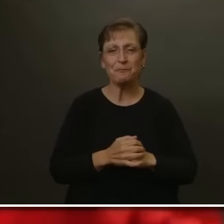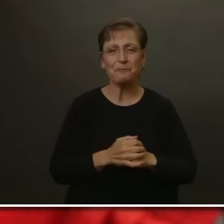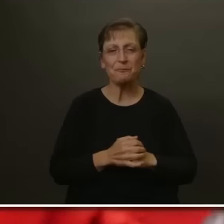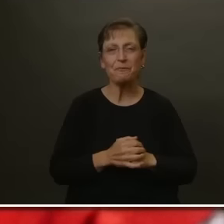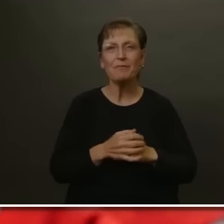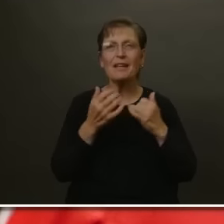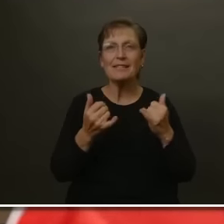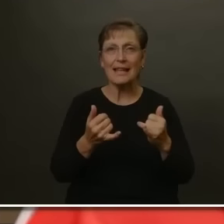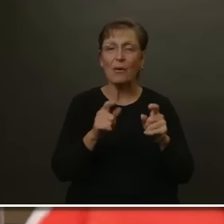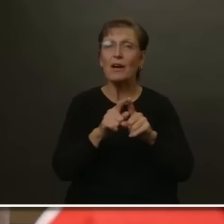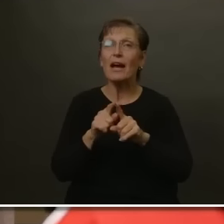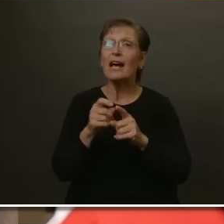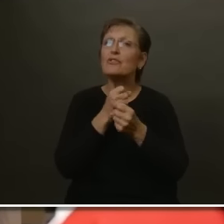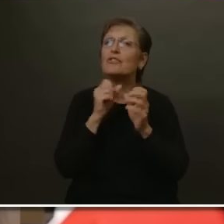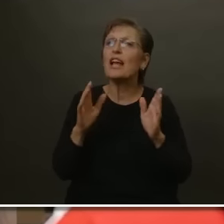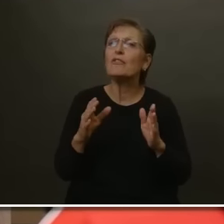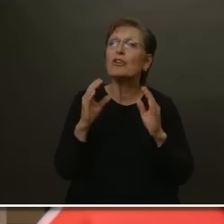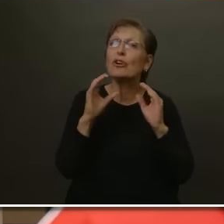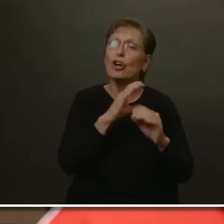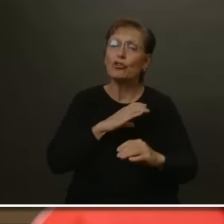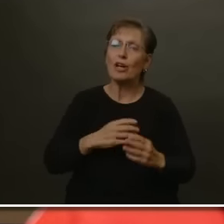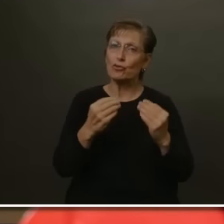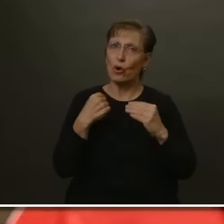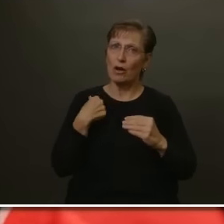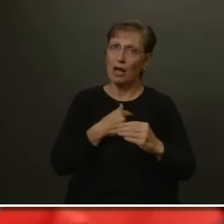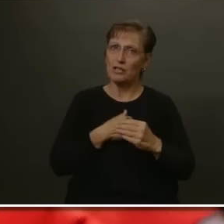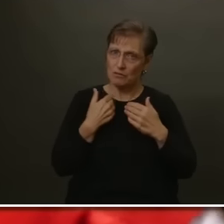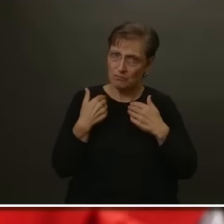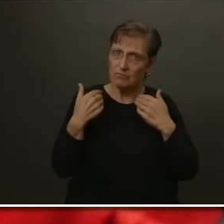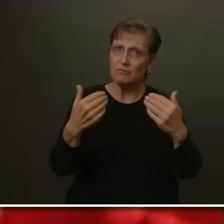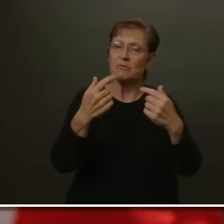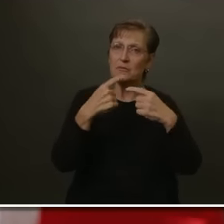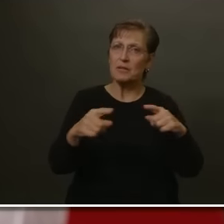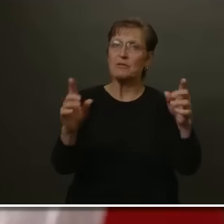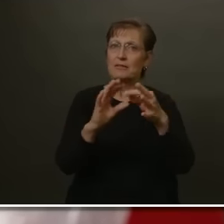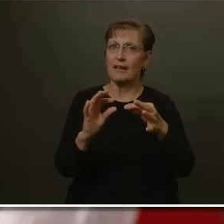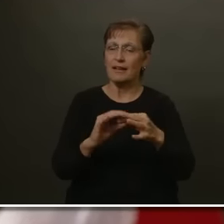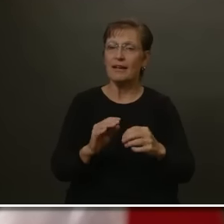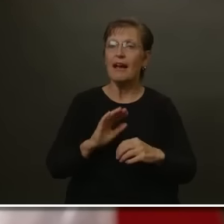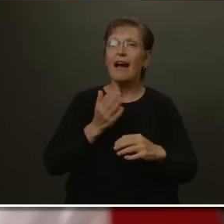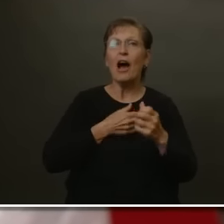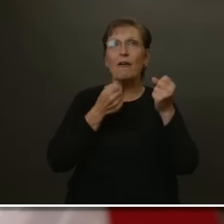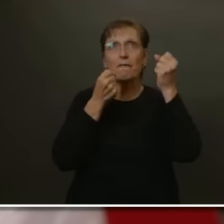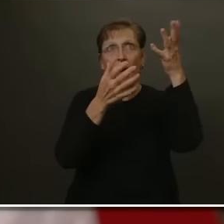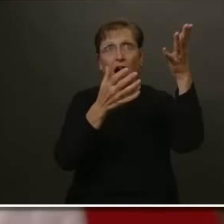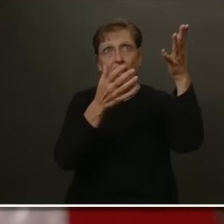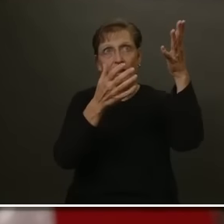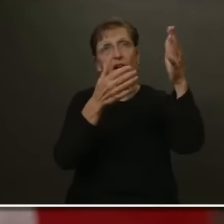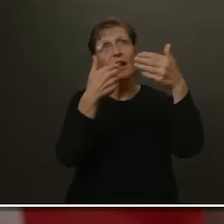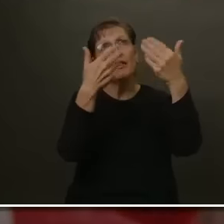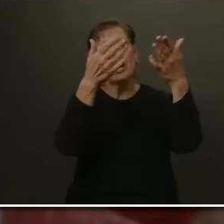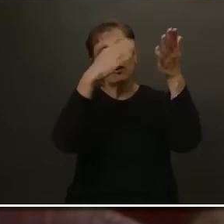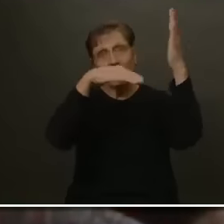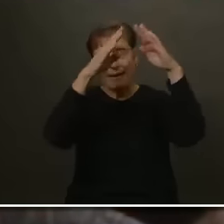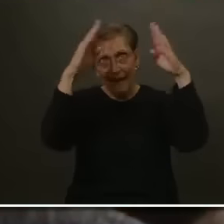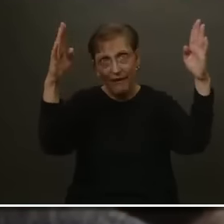Amen. And now, as our Savior Christ has taught us, we are bold to say, "Our Father, who art in